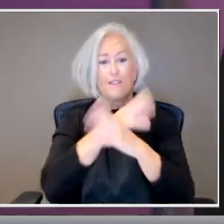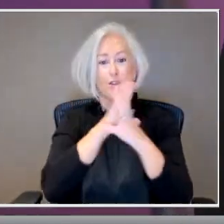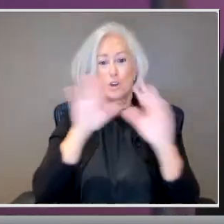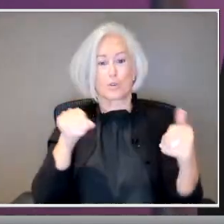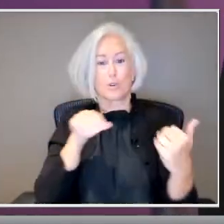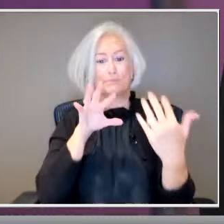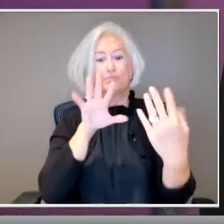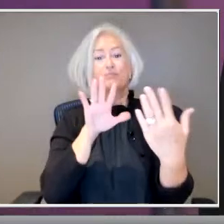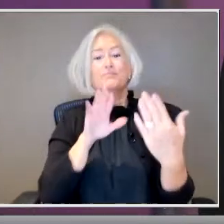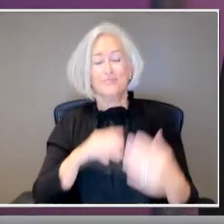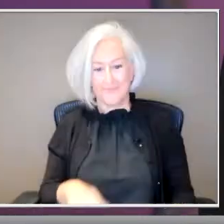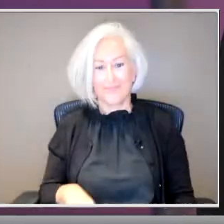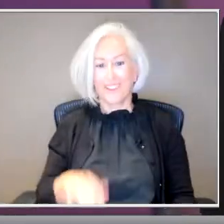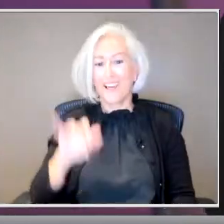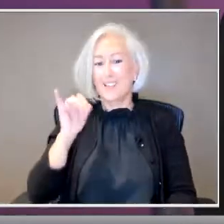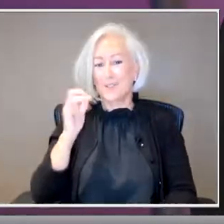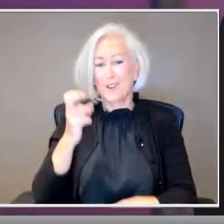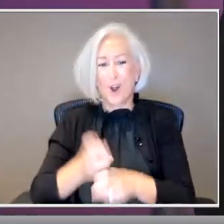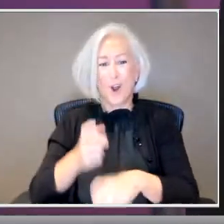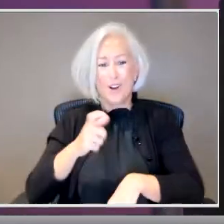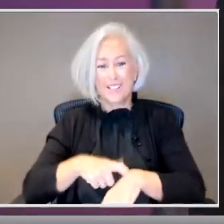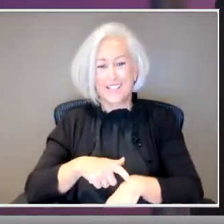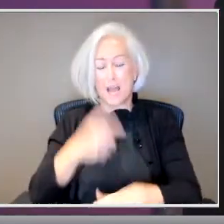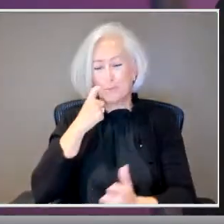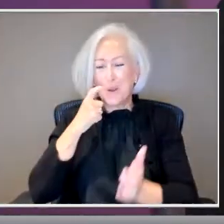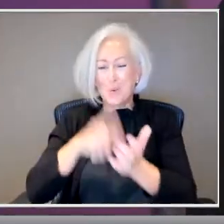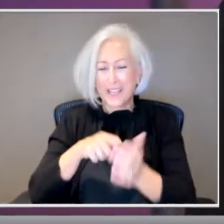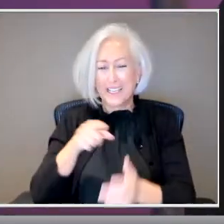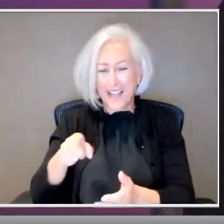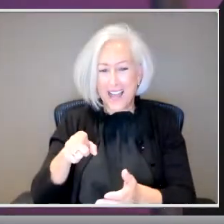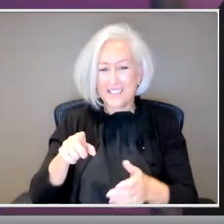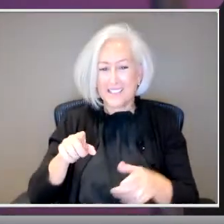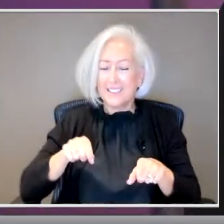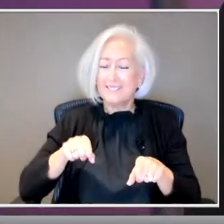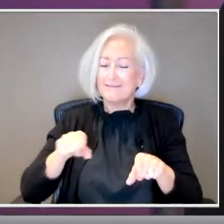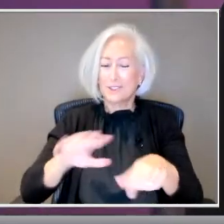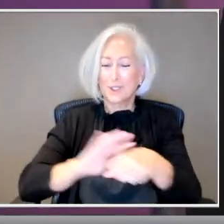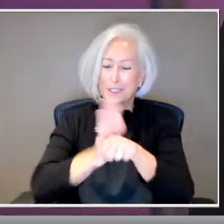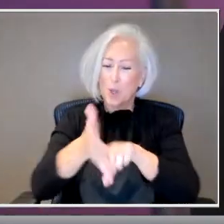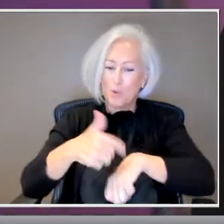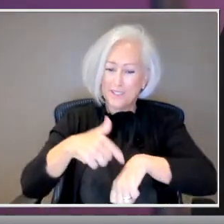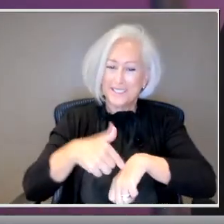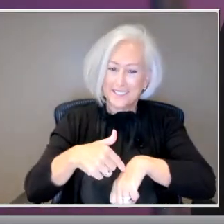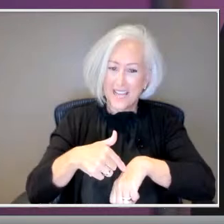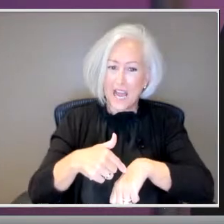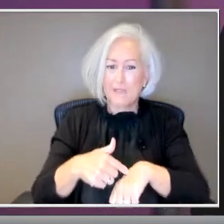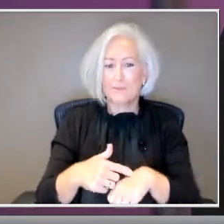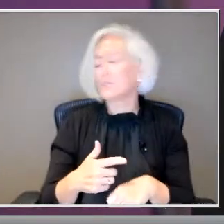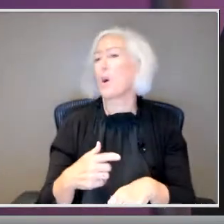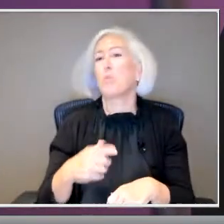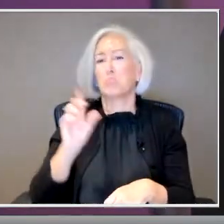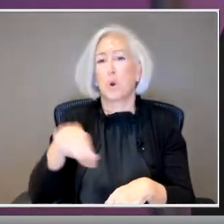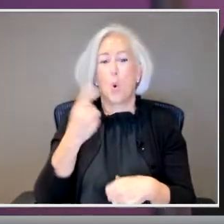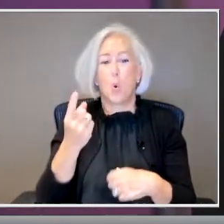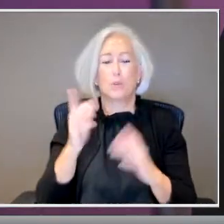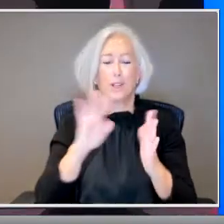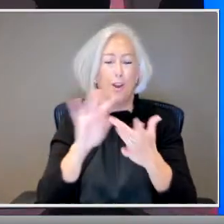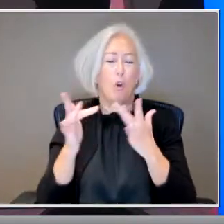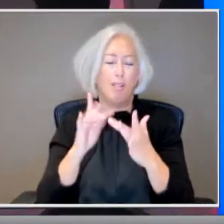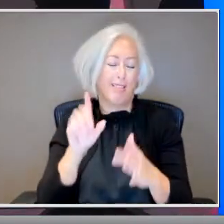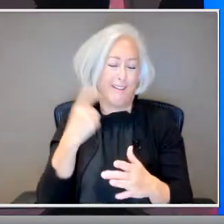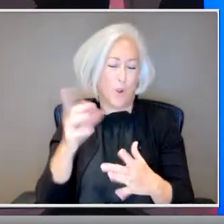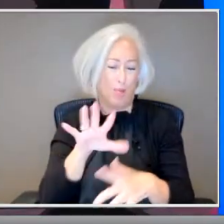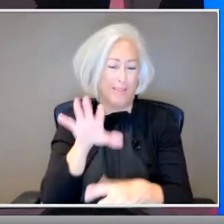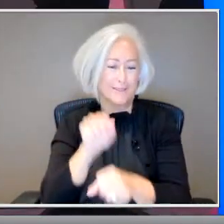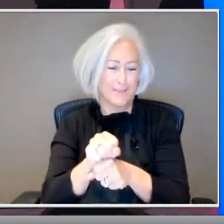hard time recognizing him. And it was during, you know, kind of around COVID, so it was just, you know, a Zoom visit. So this was all